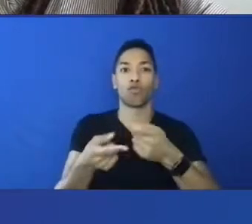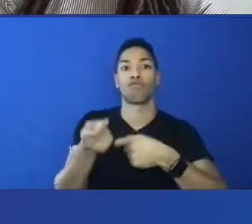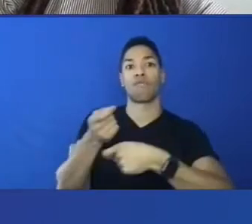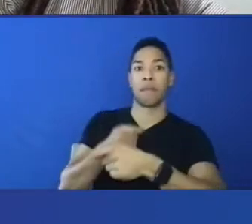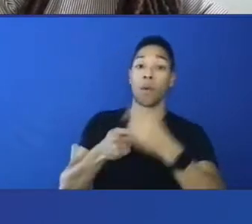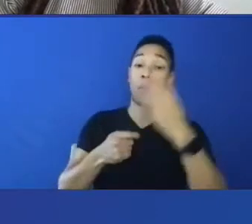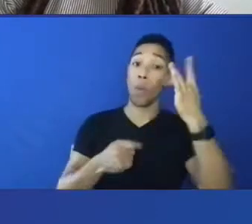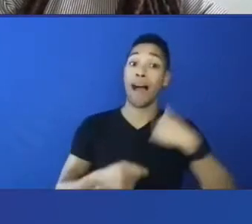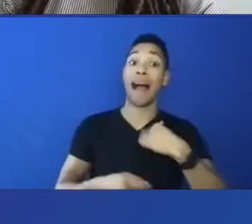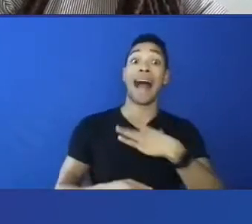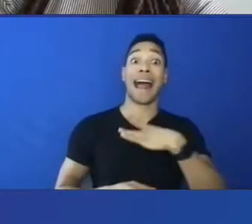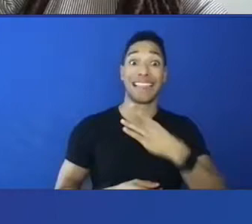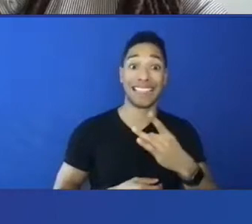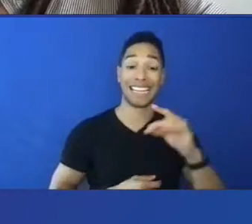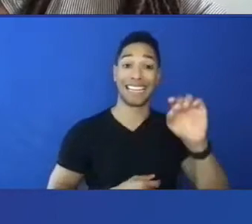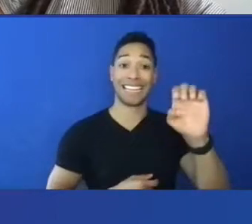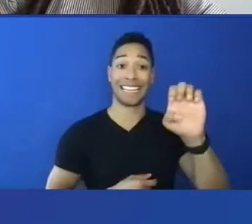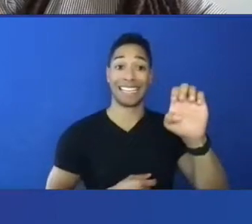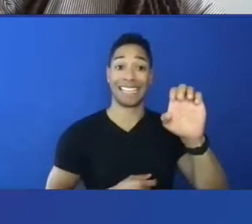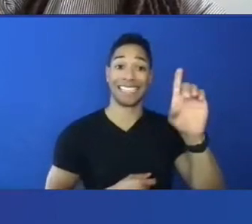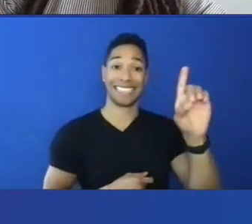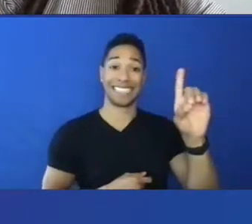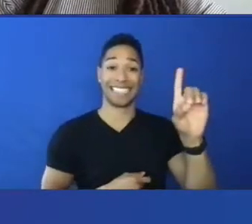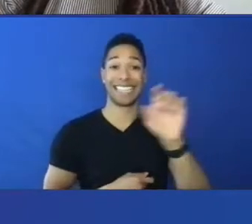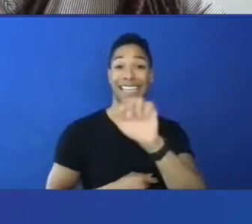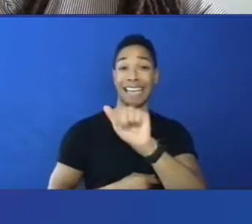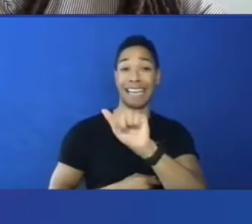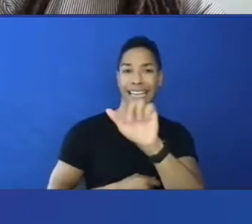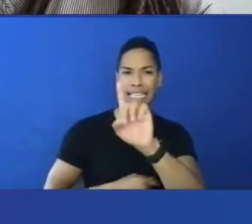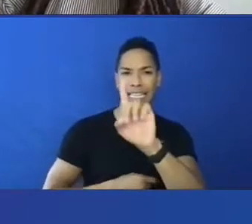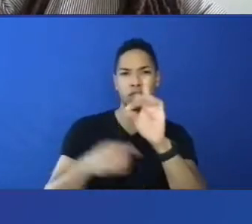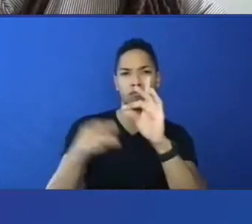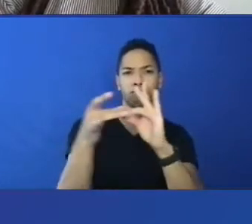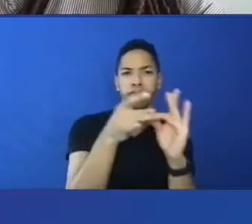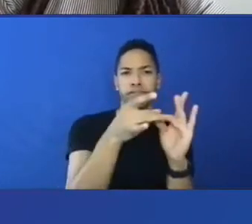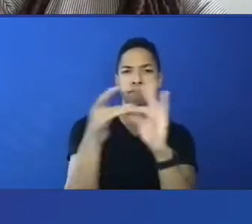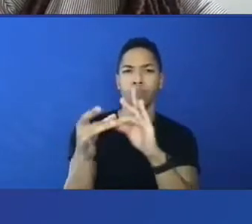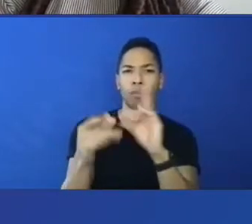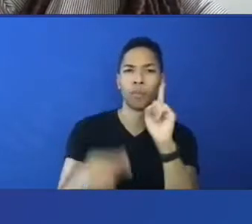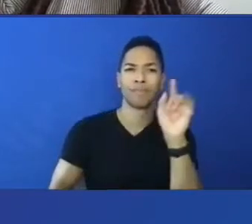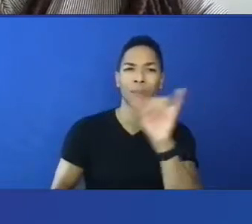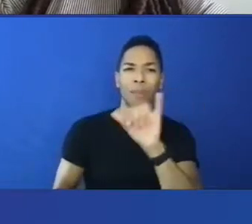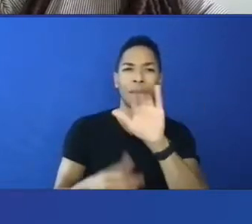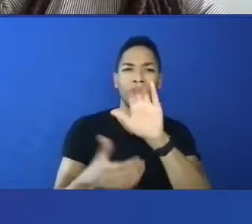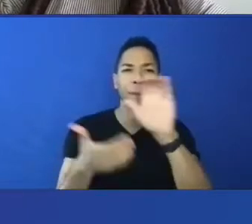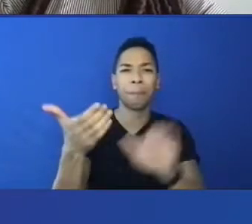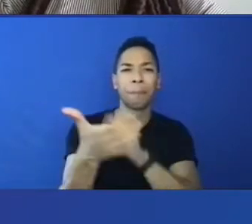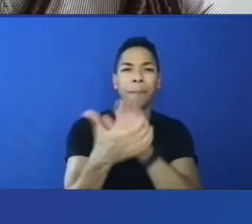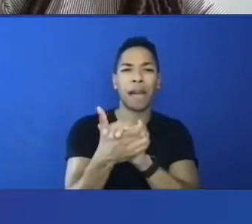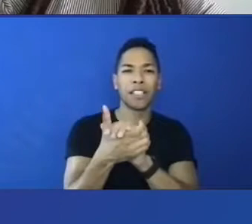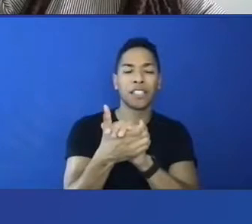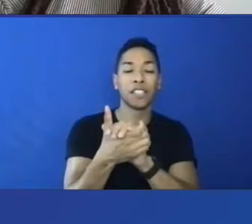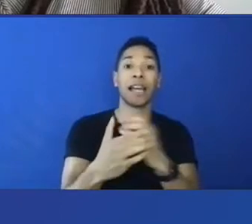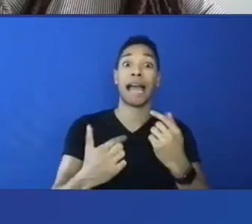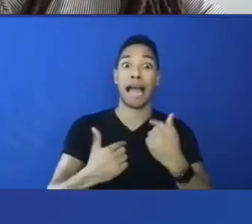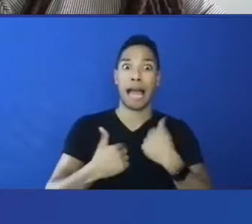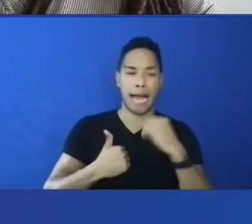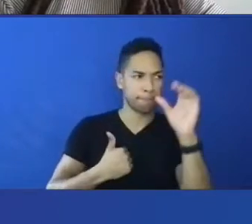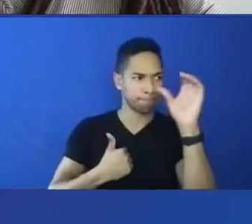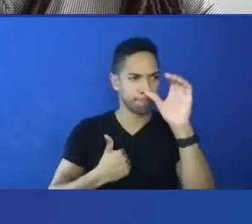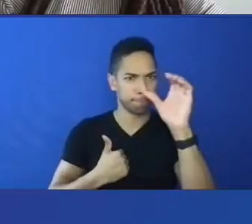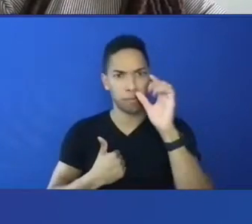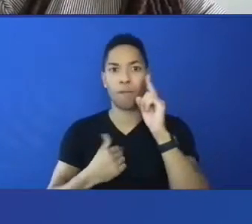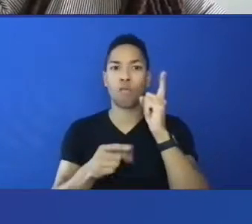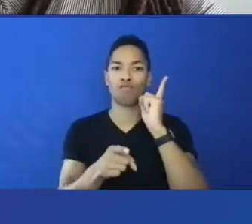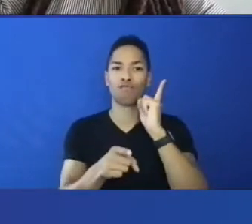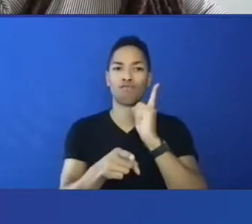marriage. I really wanted to find someone who I could work with, and I didn't want to rush it. And